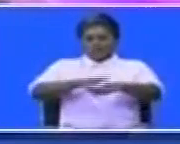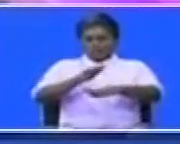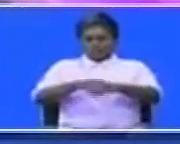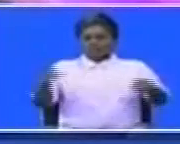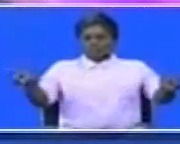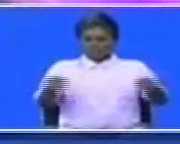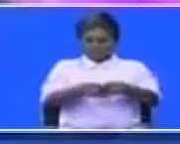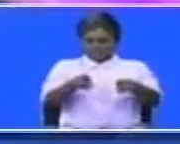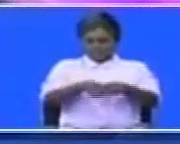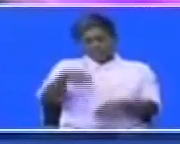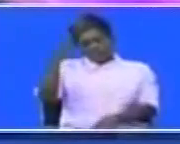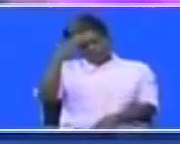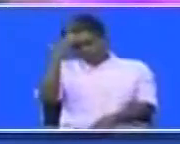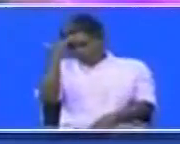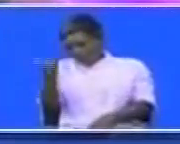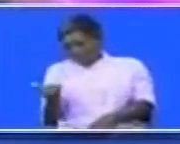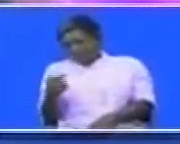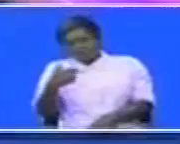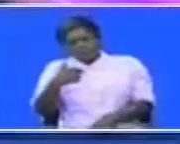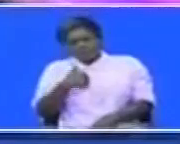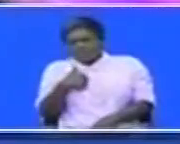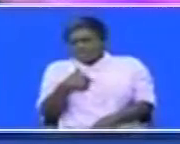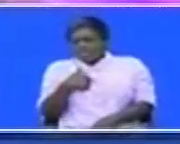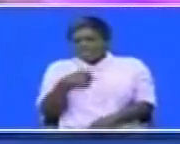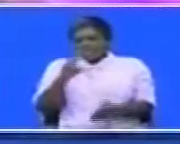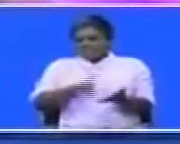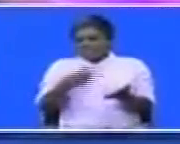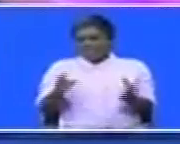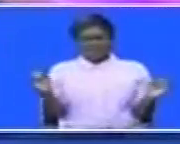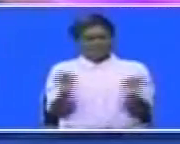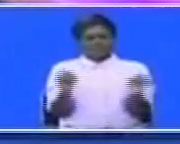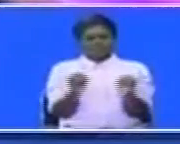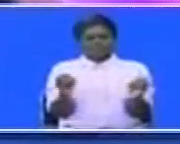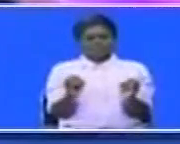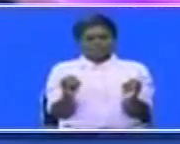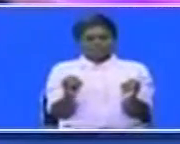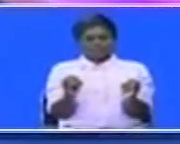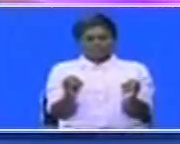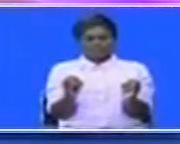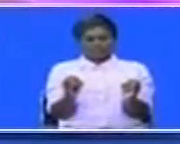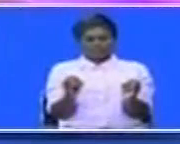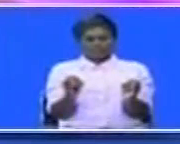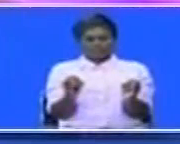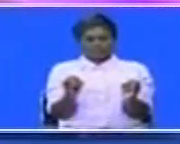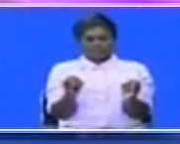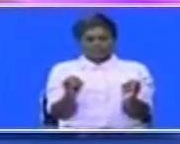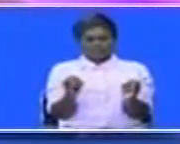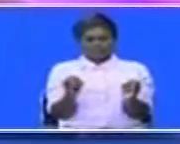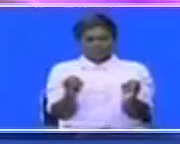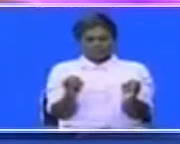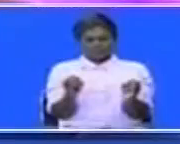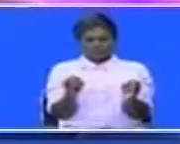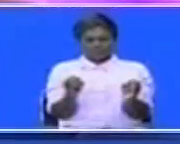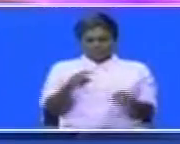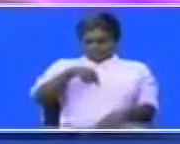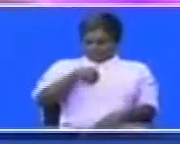Also, no, because I've never been to tracks. The only track I've been to this year is Spain. That's it. Never other tracks.